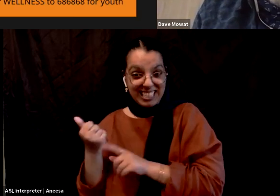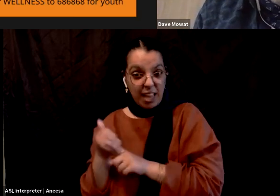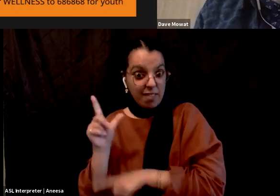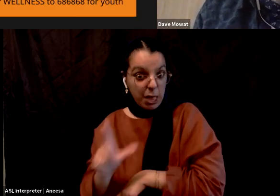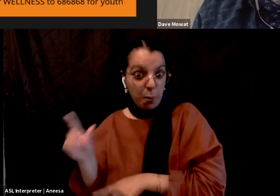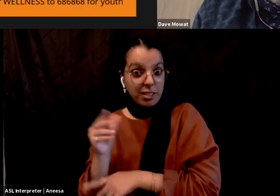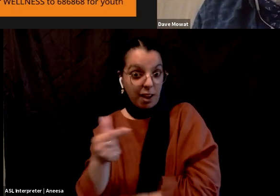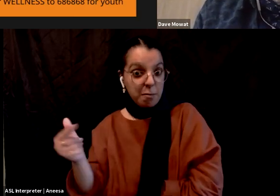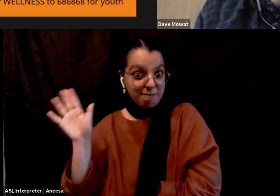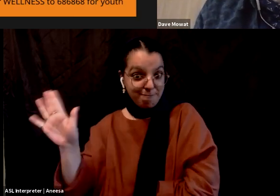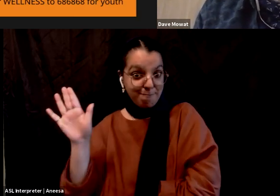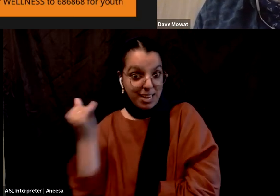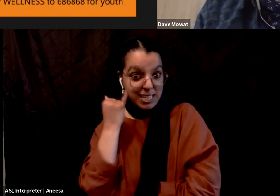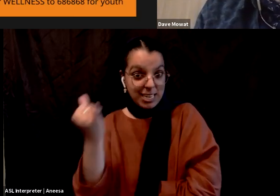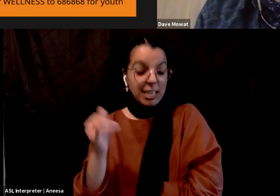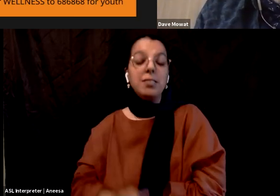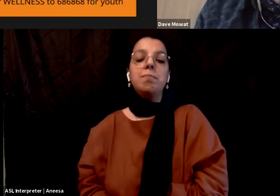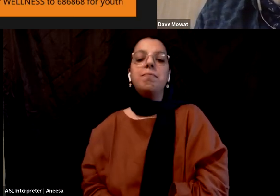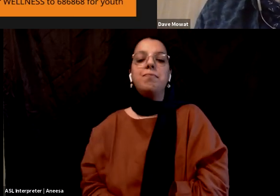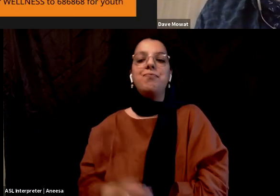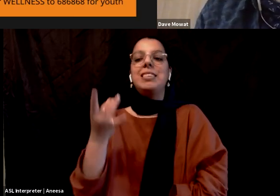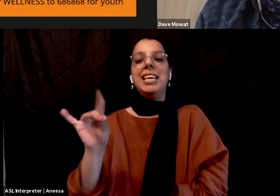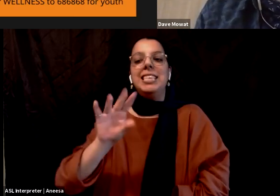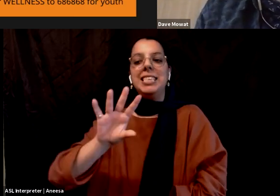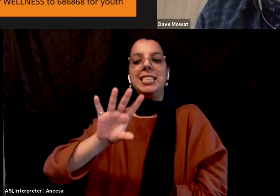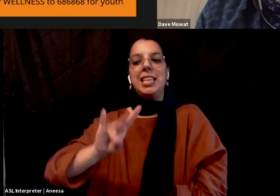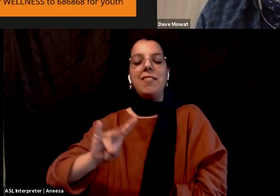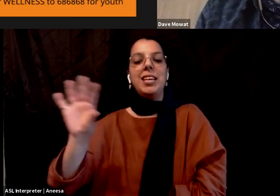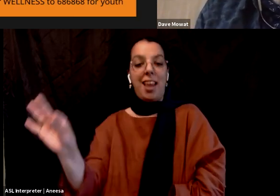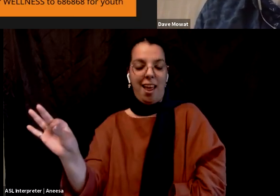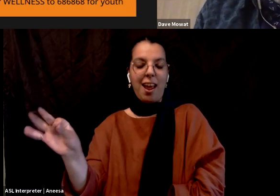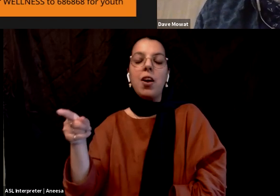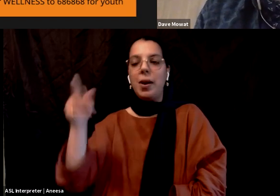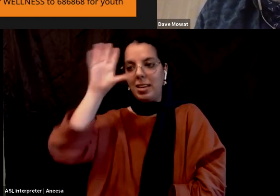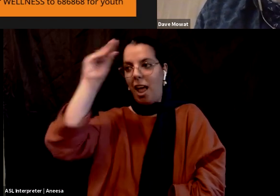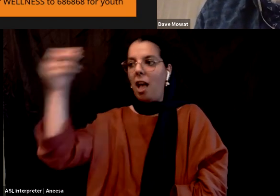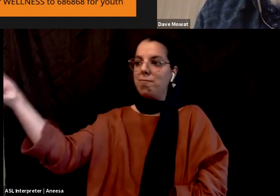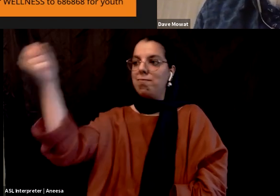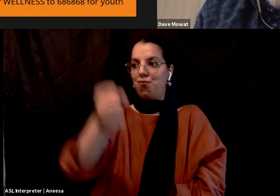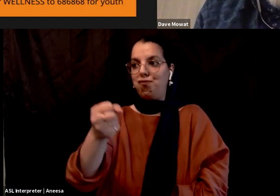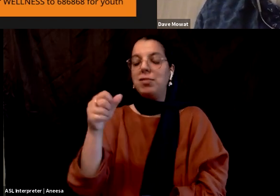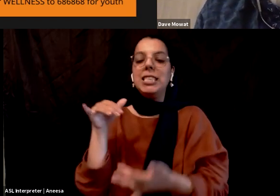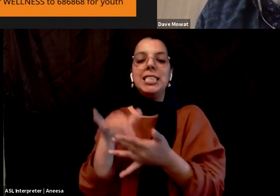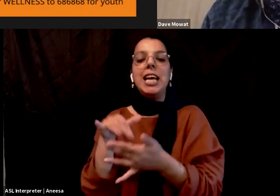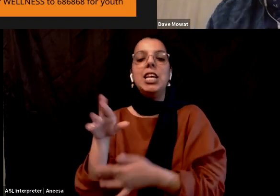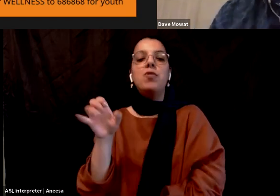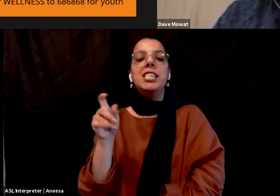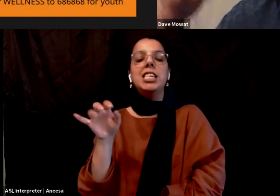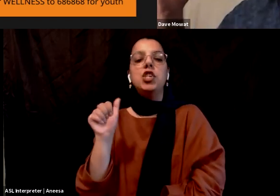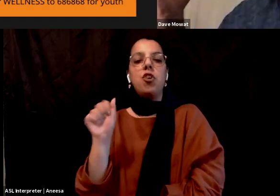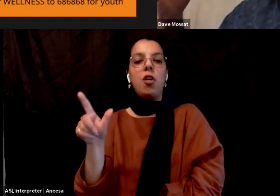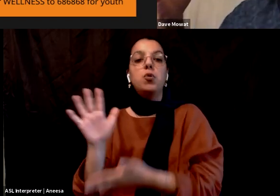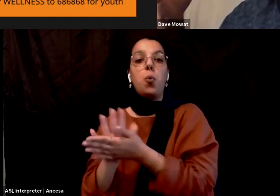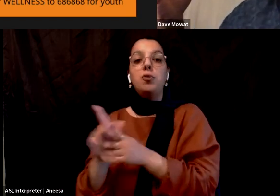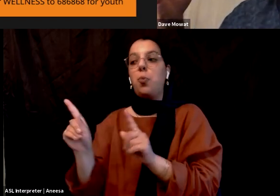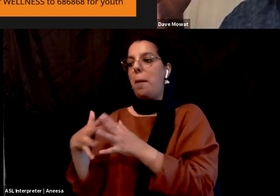1879, he commissions Nicholas Davin to do a report on residential schools in America, because by this